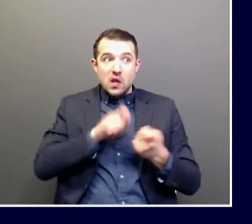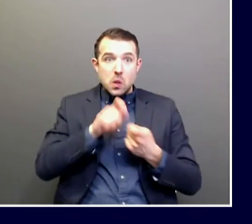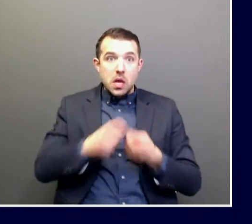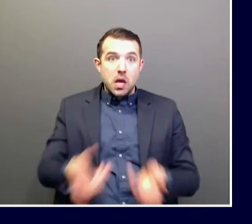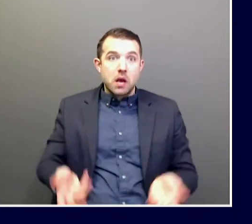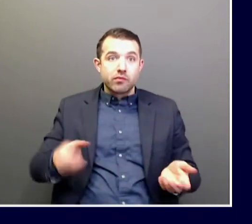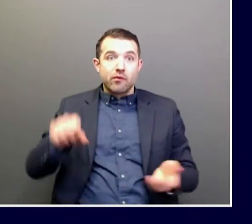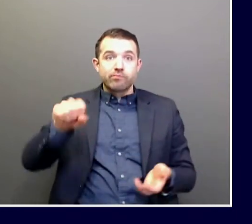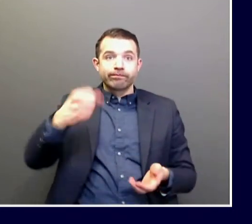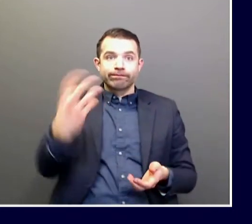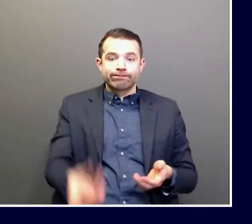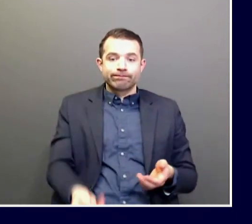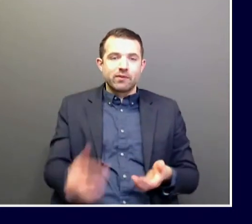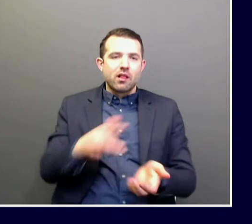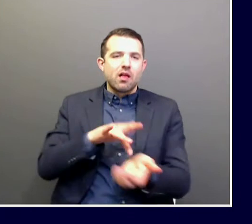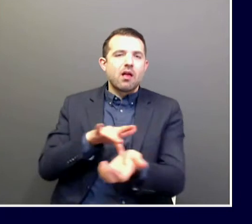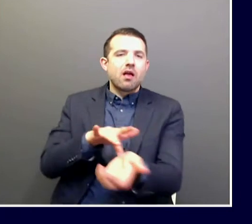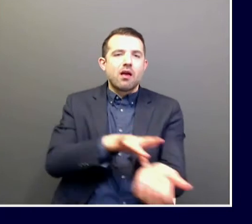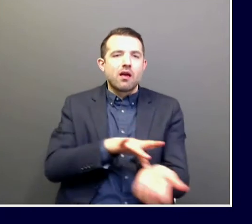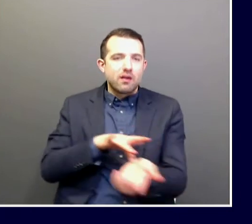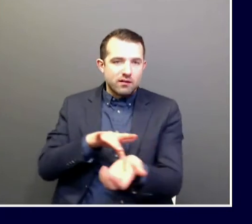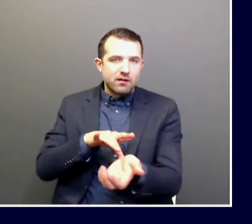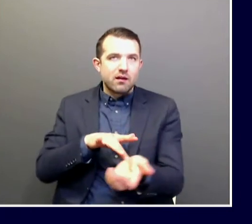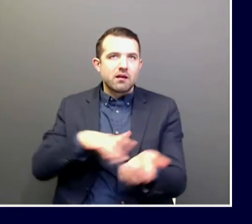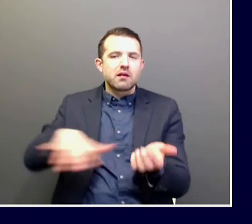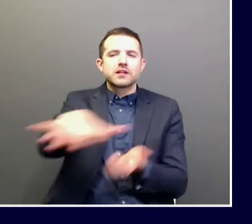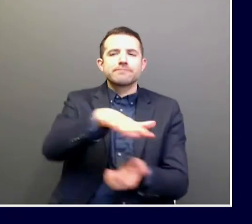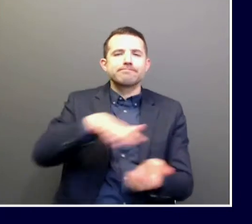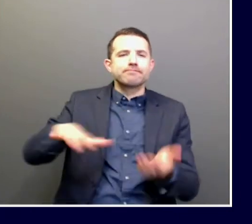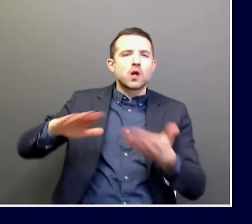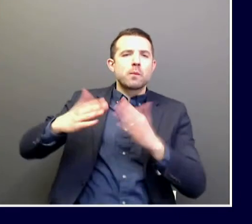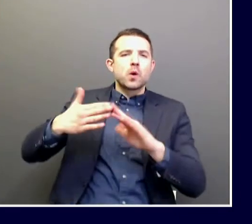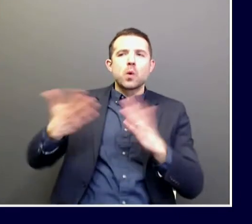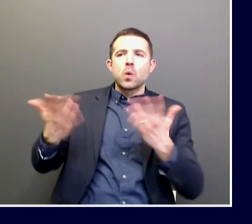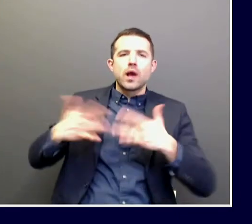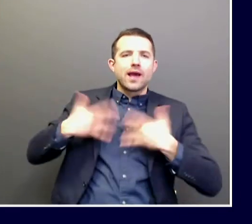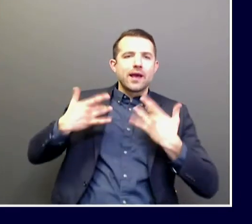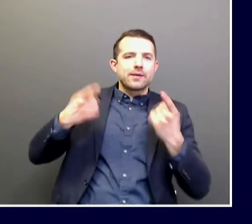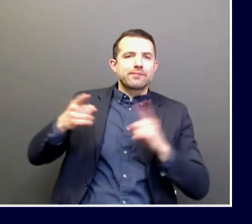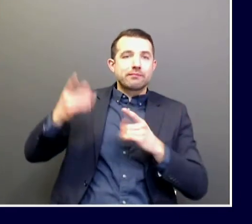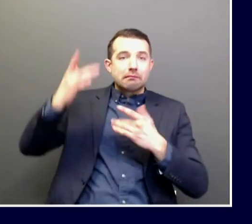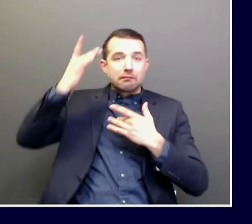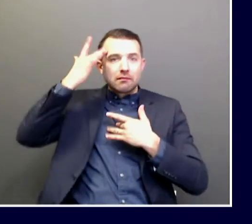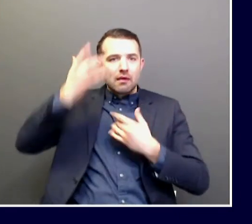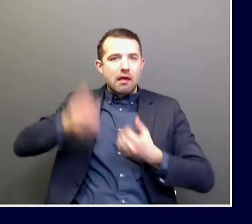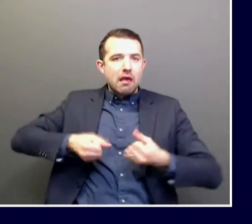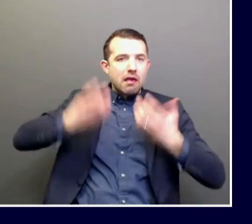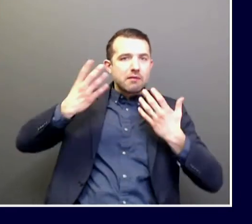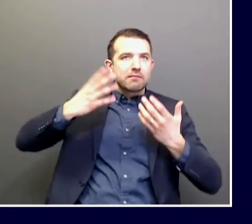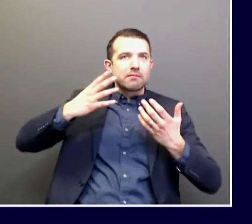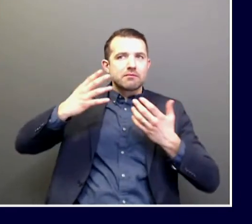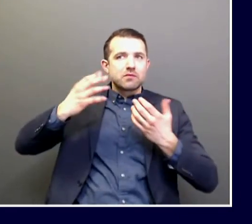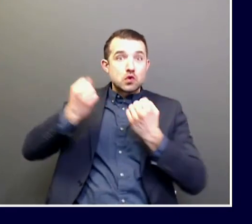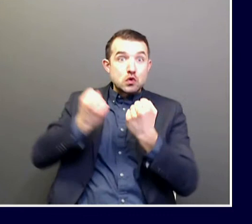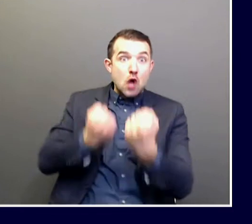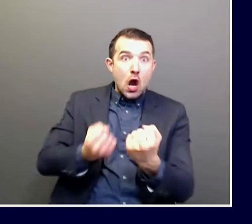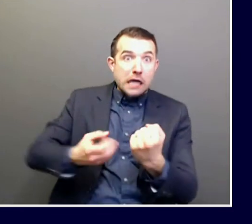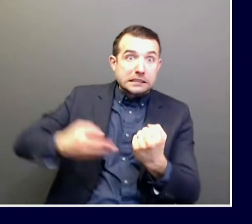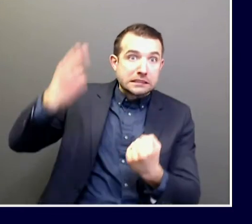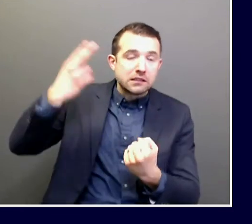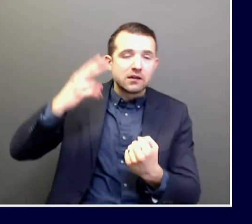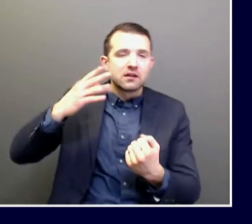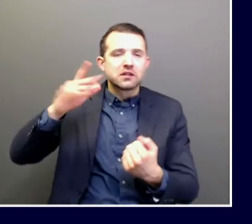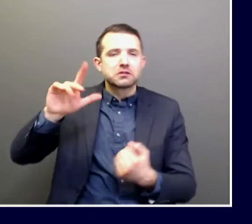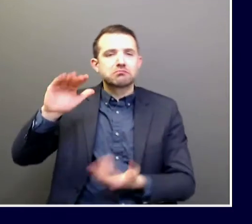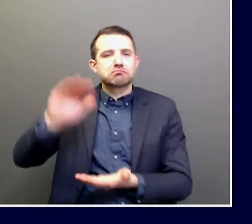screening. Right now, our view of what's happening with respect to COVID-19 is driven by who